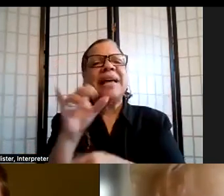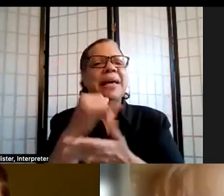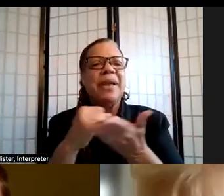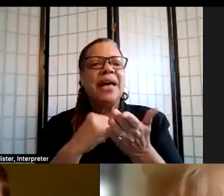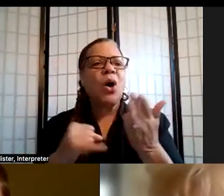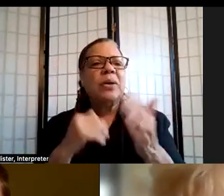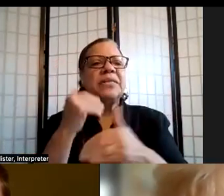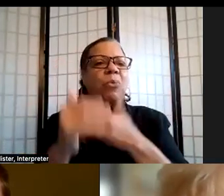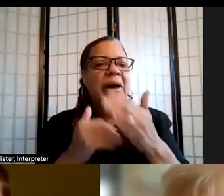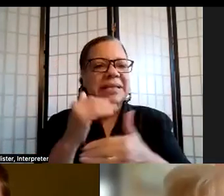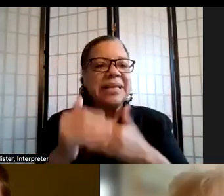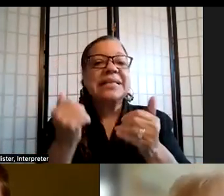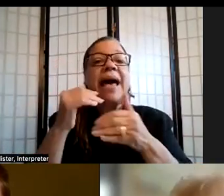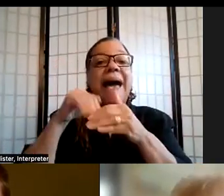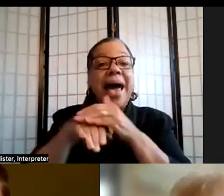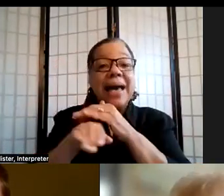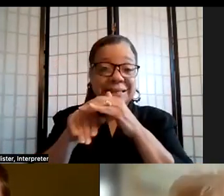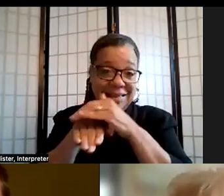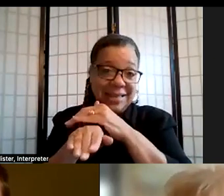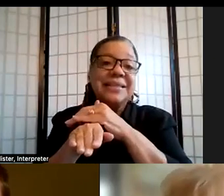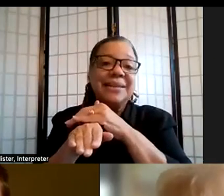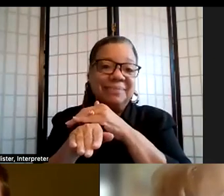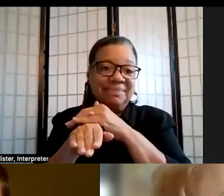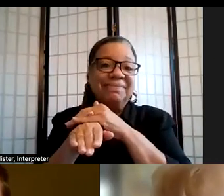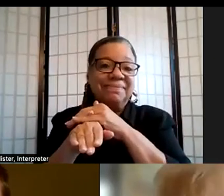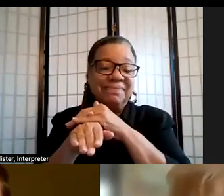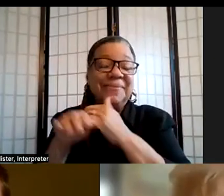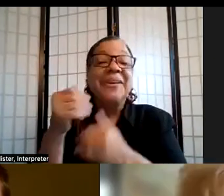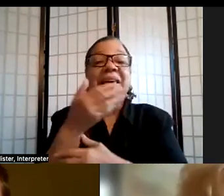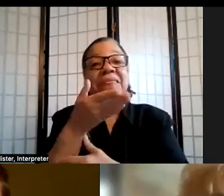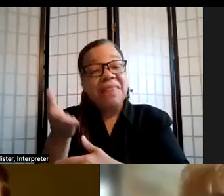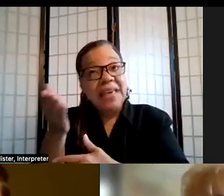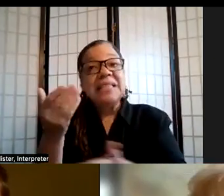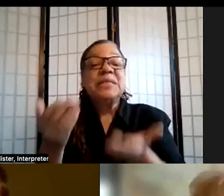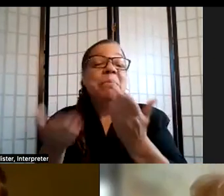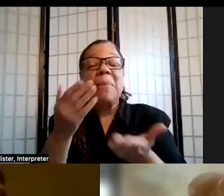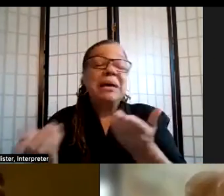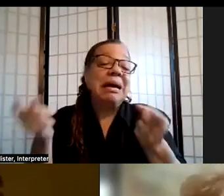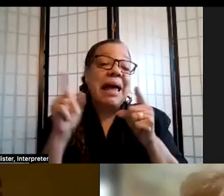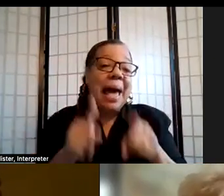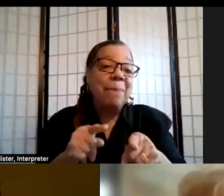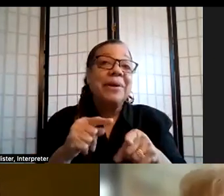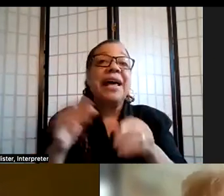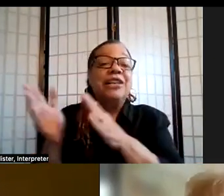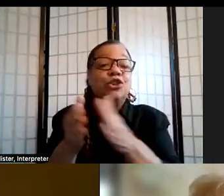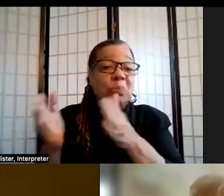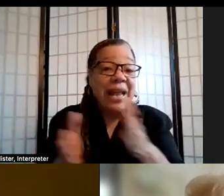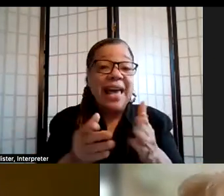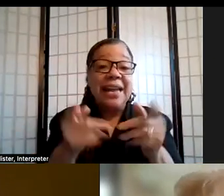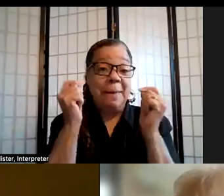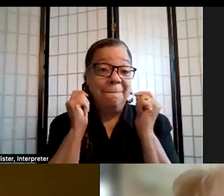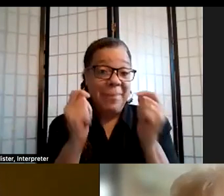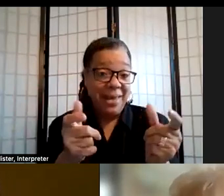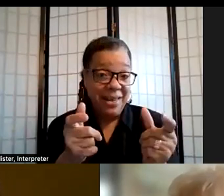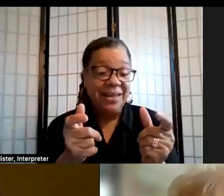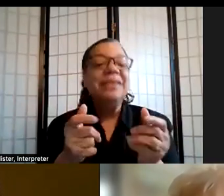processes, access, yeah, things may not go according to plan immediately. You know, sometimes